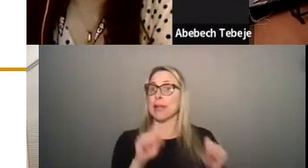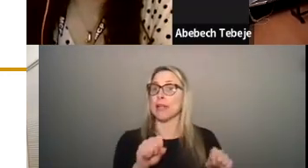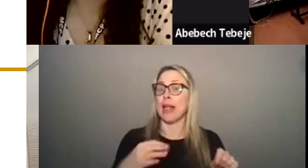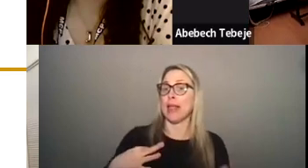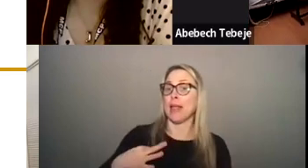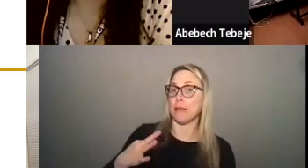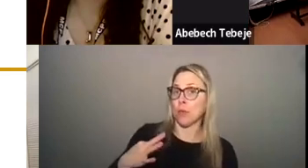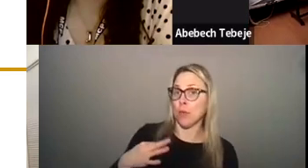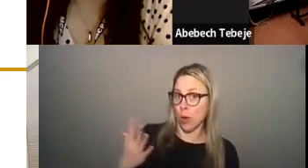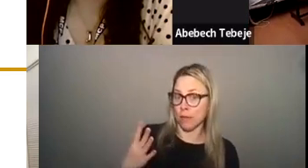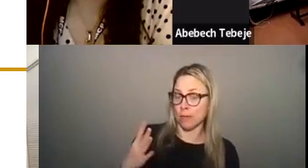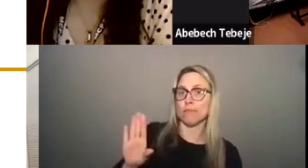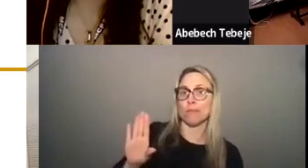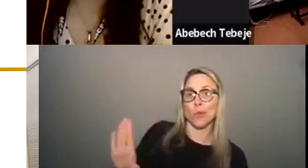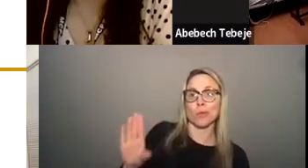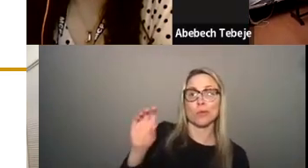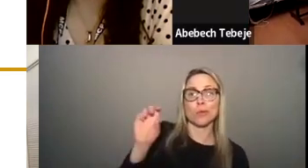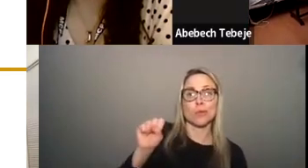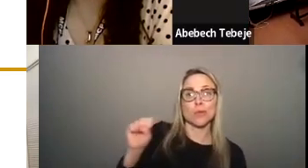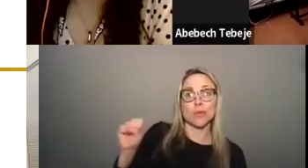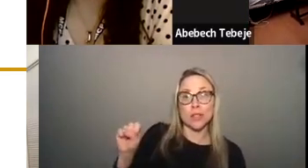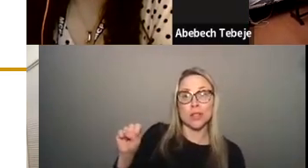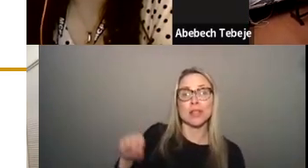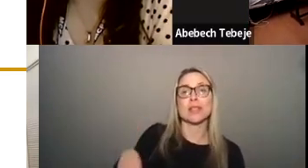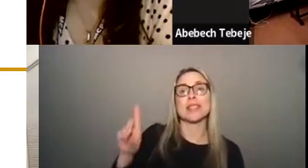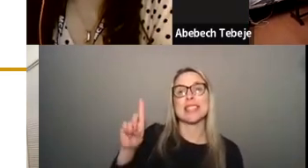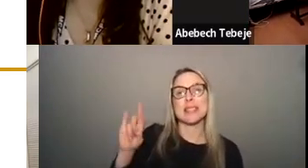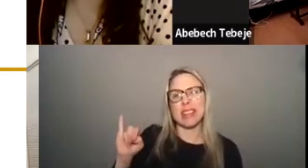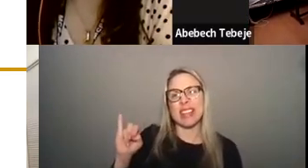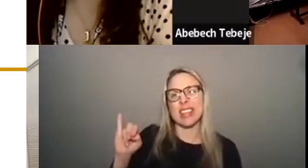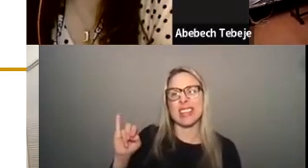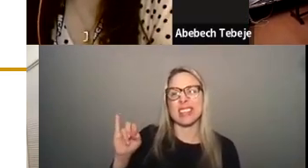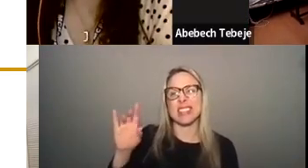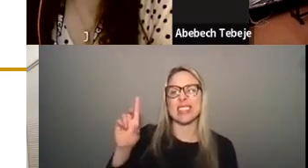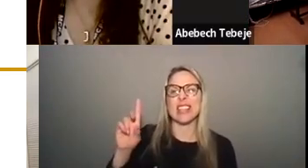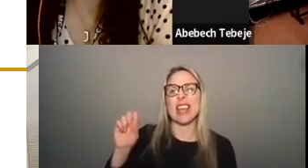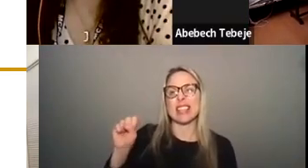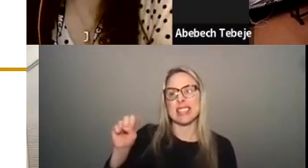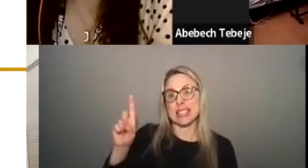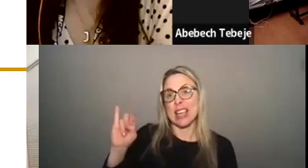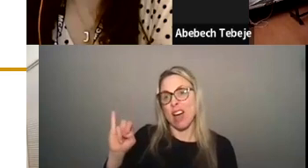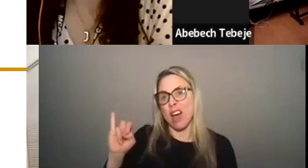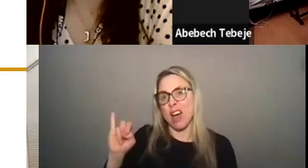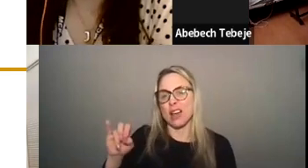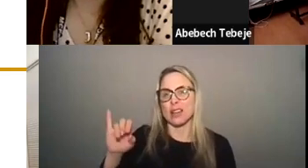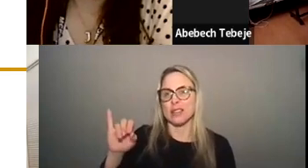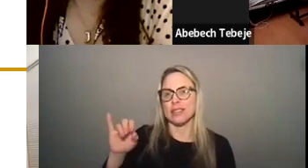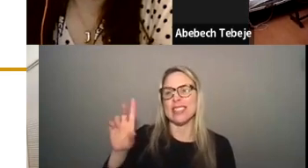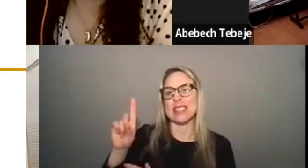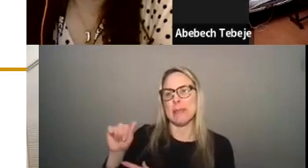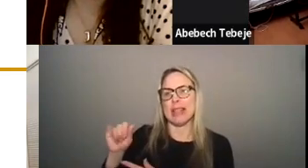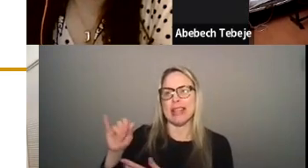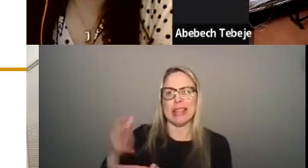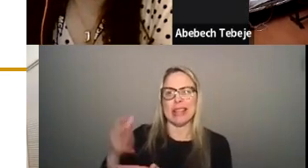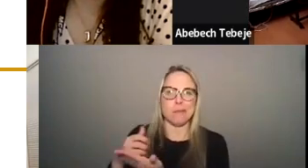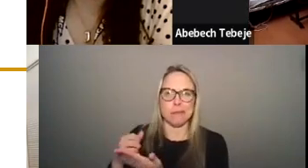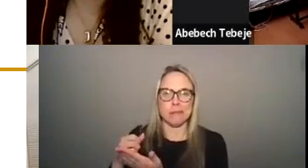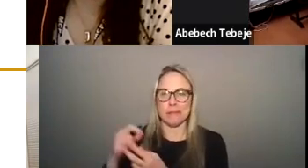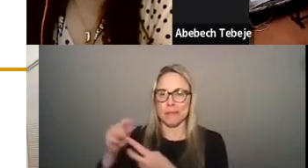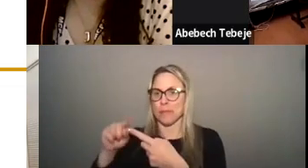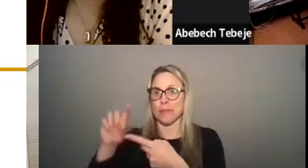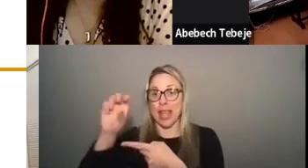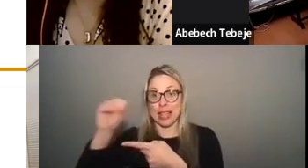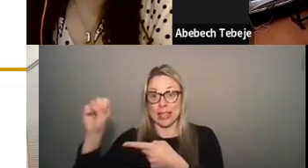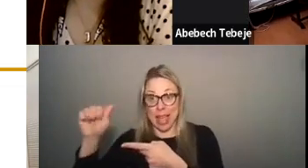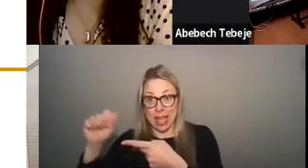be Social Security, disability income, which is also known as SSDI. That's not means